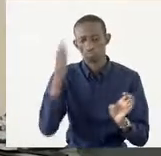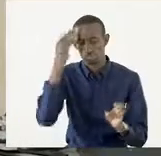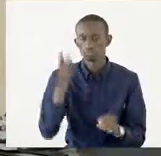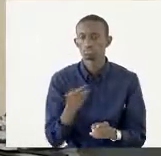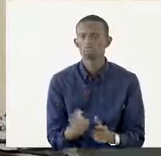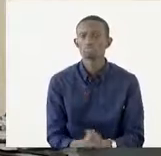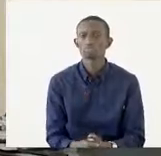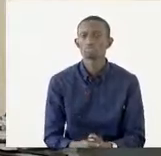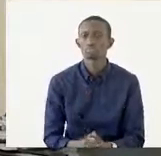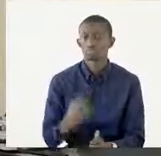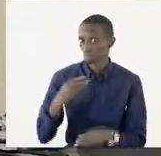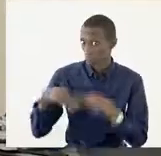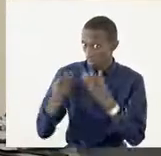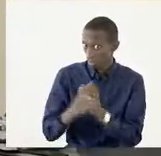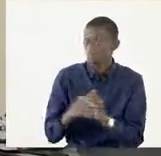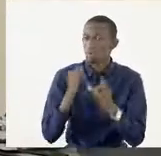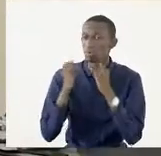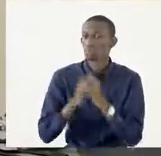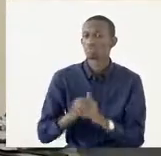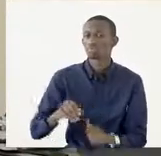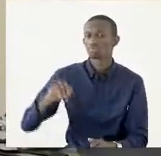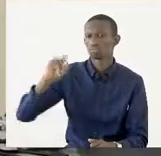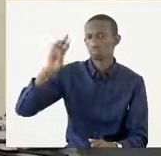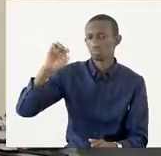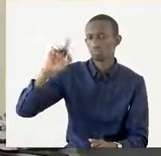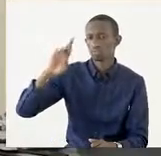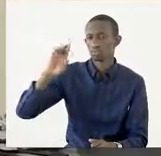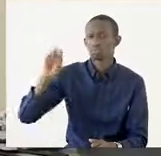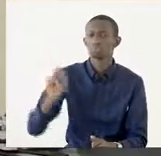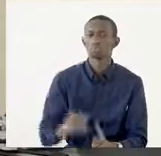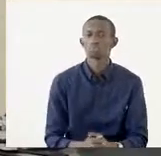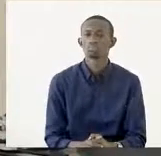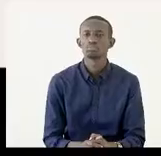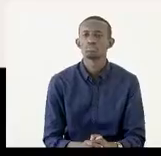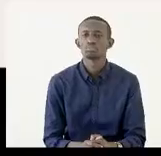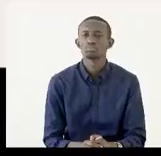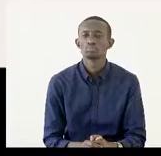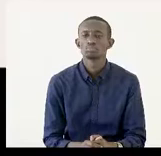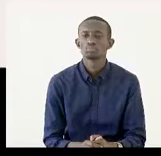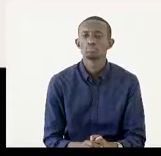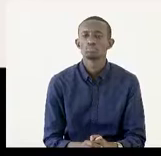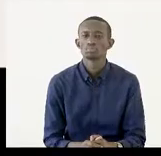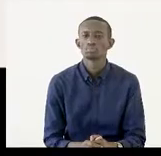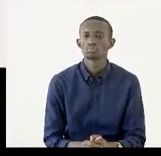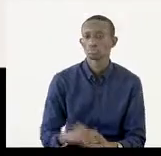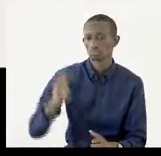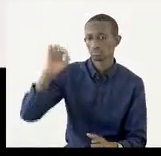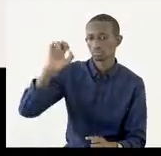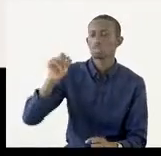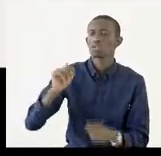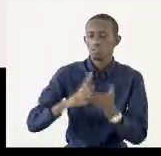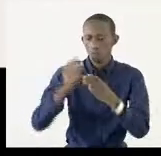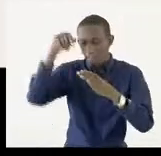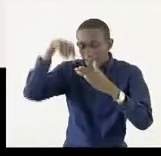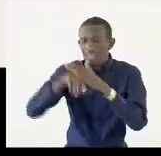by formation of the mirror, the bright silver mirror that is formed in the inner sides of the test